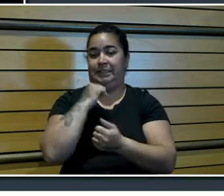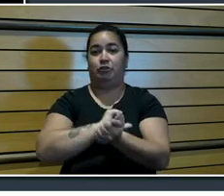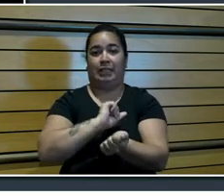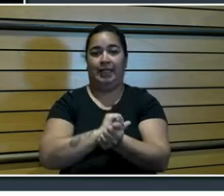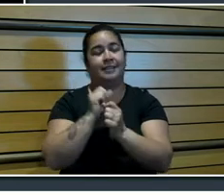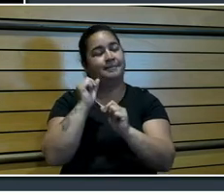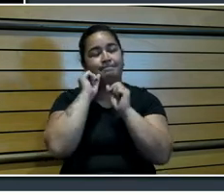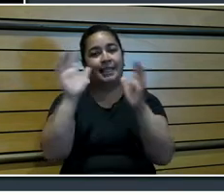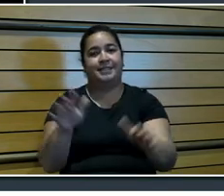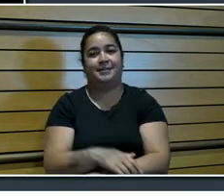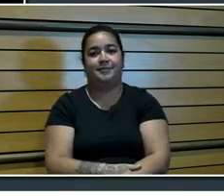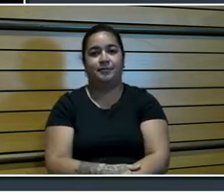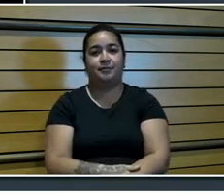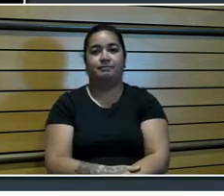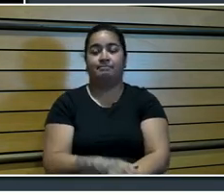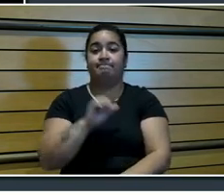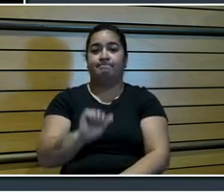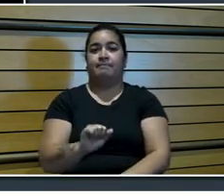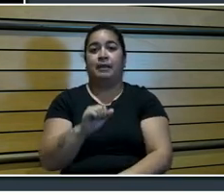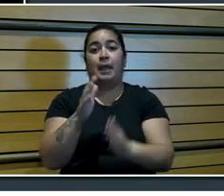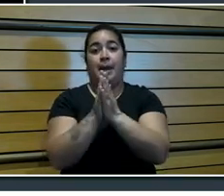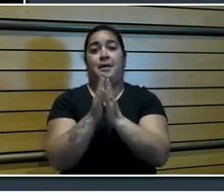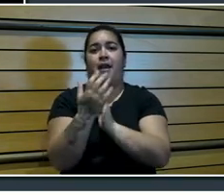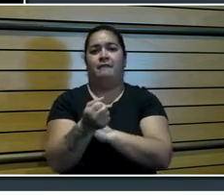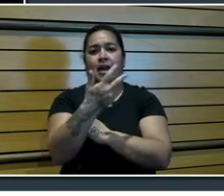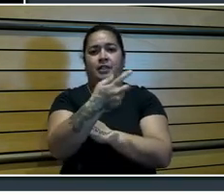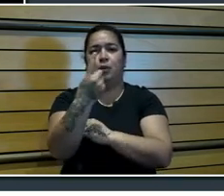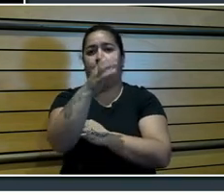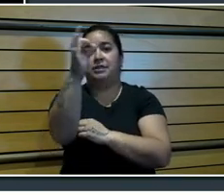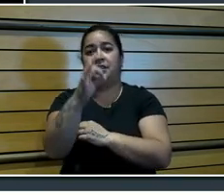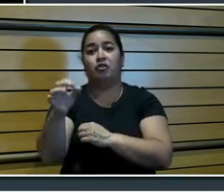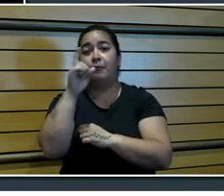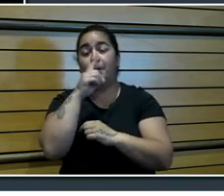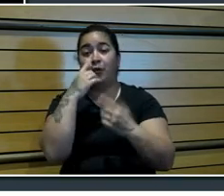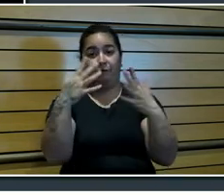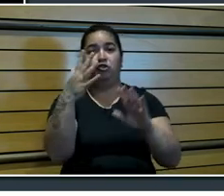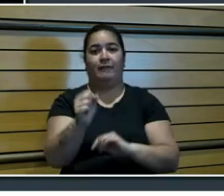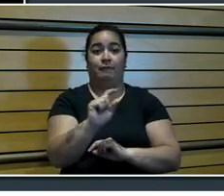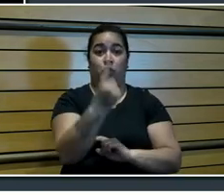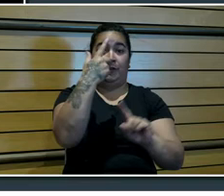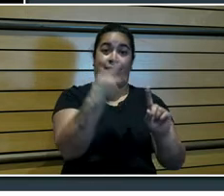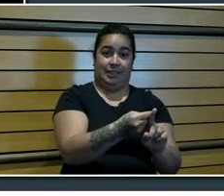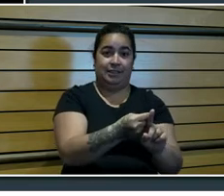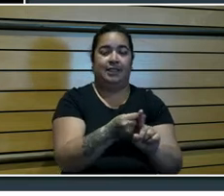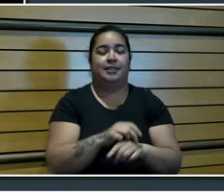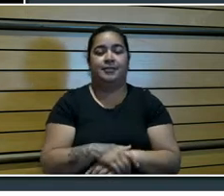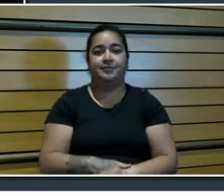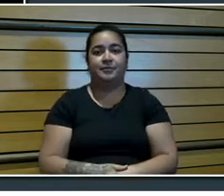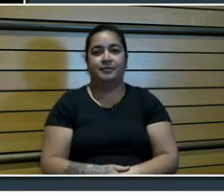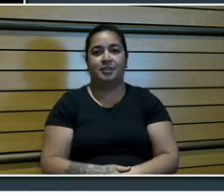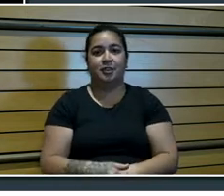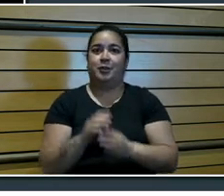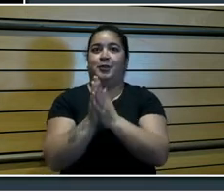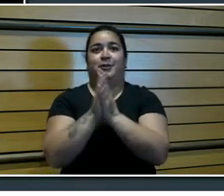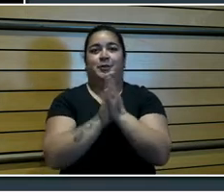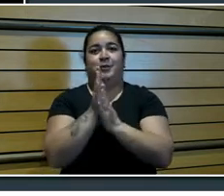and now in Ahariri we are sitting with 81% with their first vaccination, so we're certainly making some really good